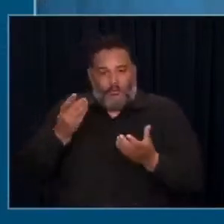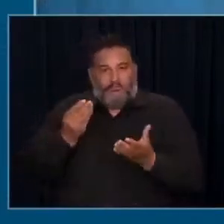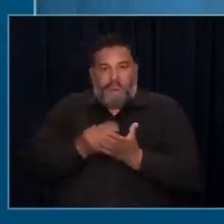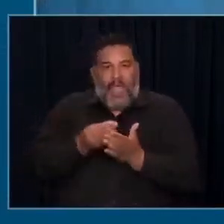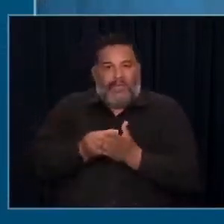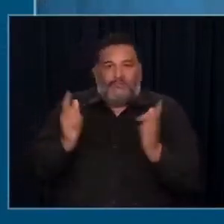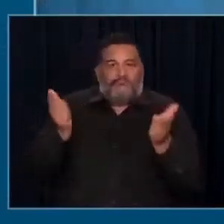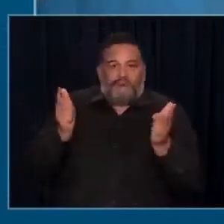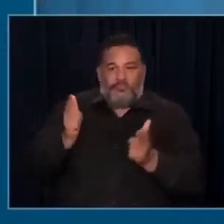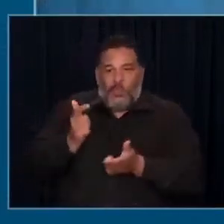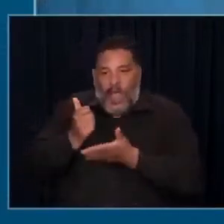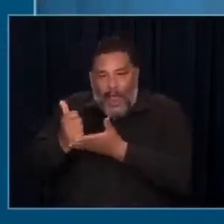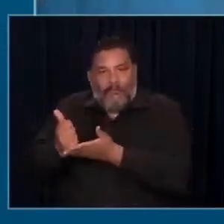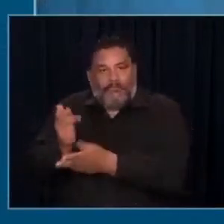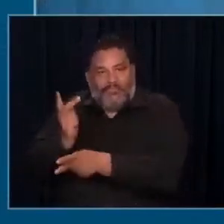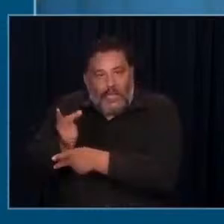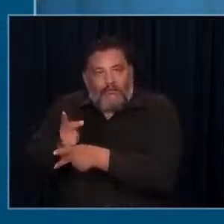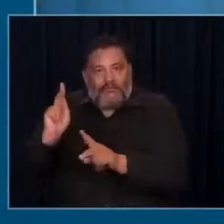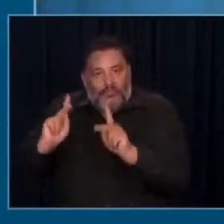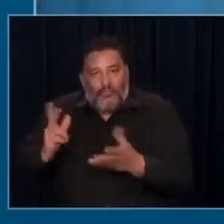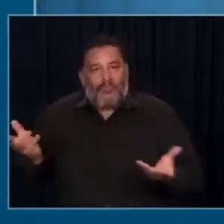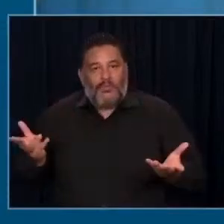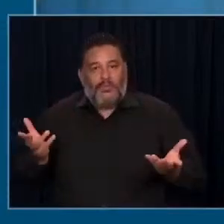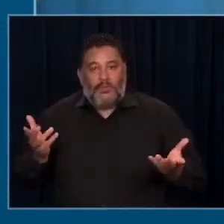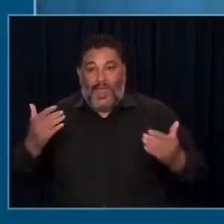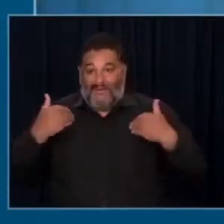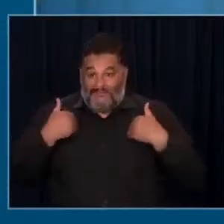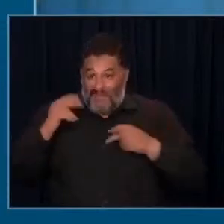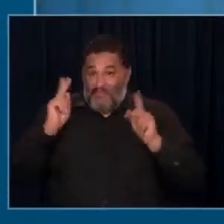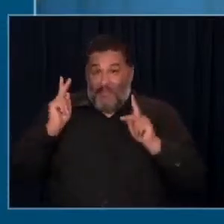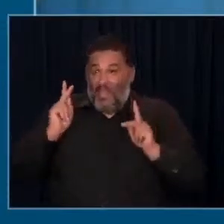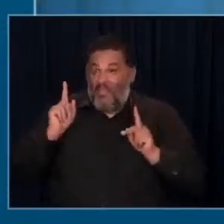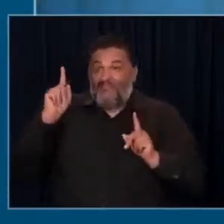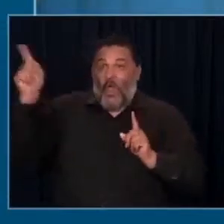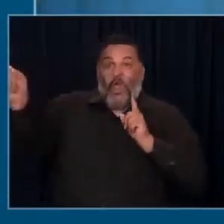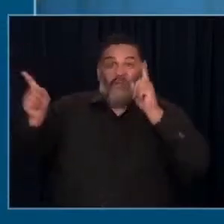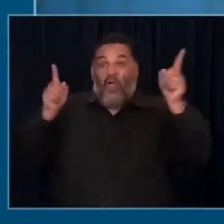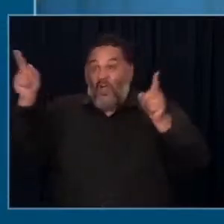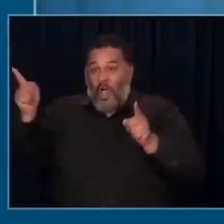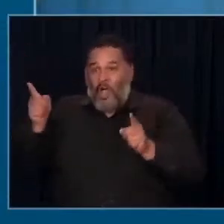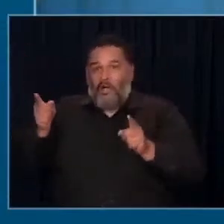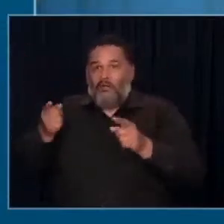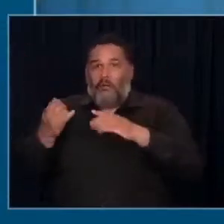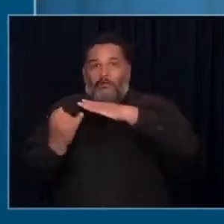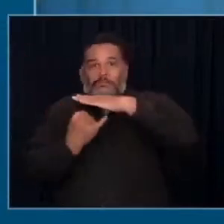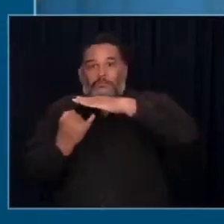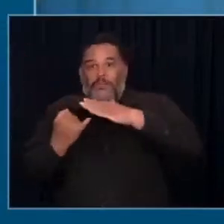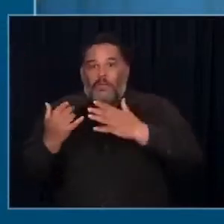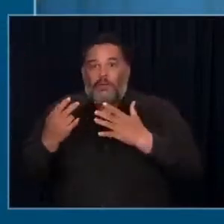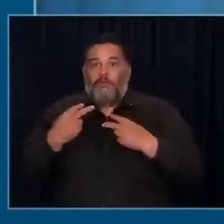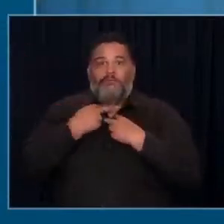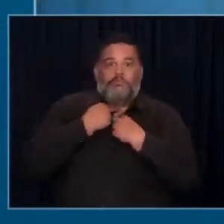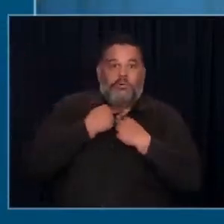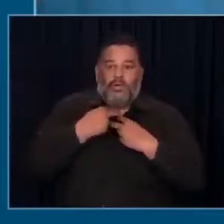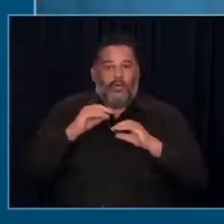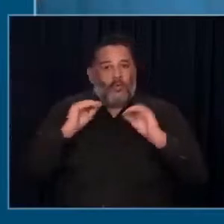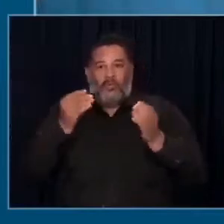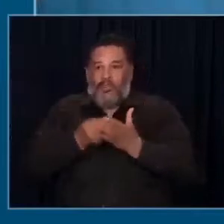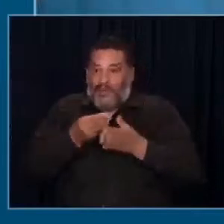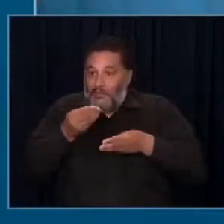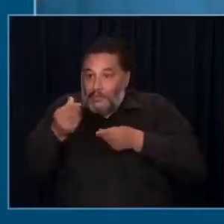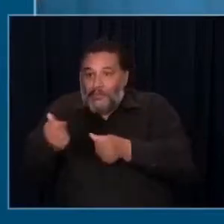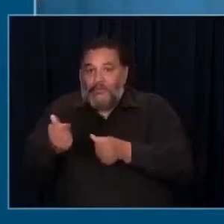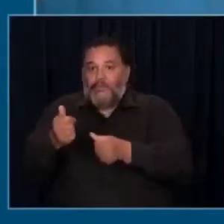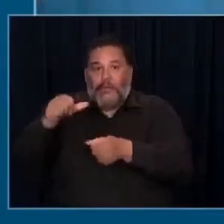of the people. We have people that are isolated, and there's no funds to actually get to them to give them gas, food,